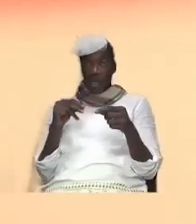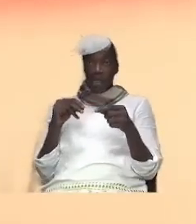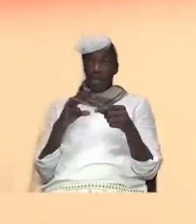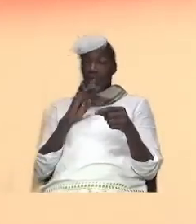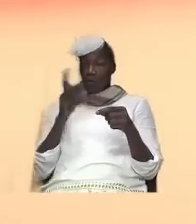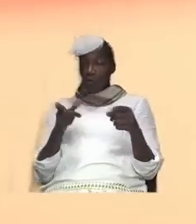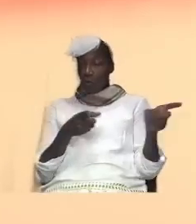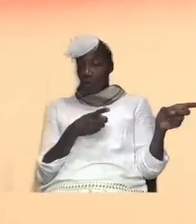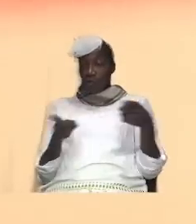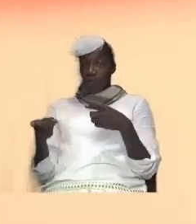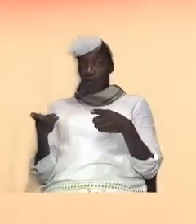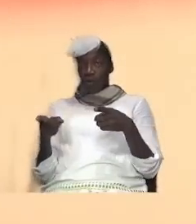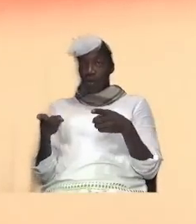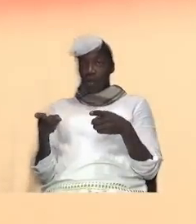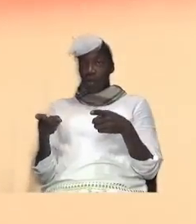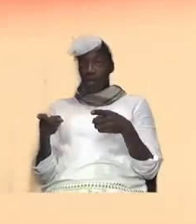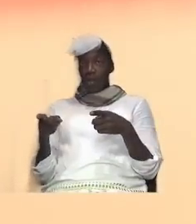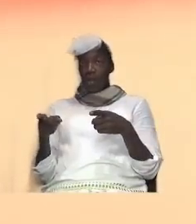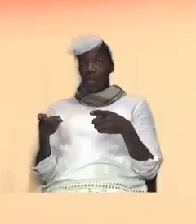it